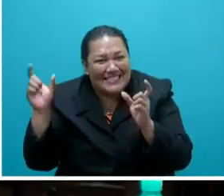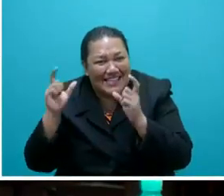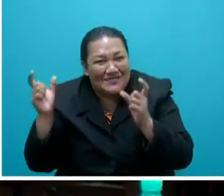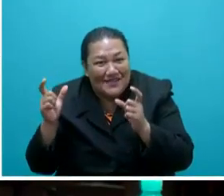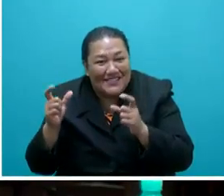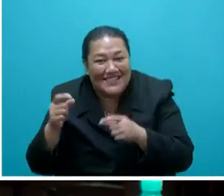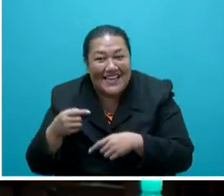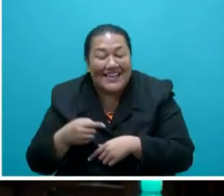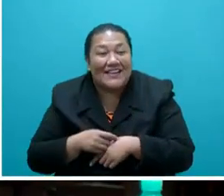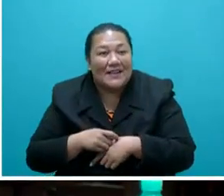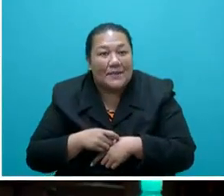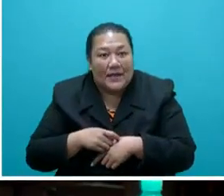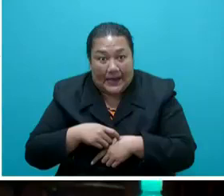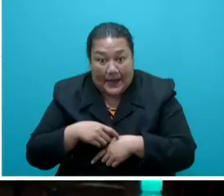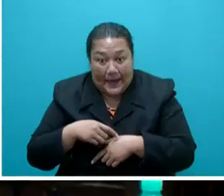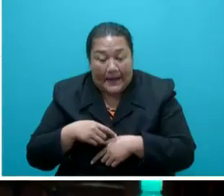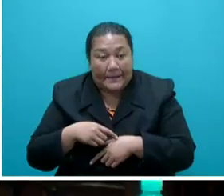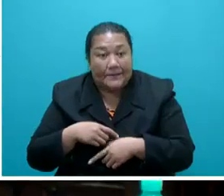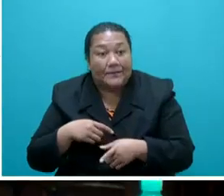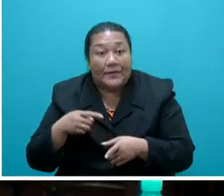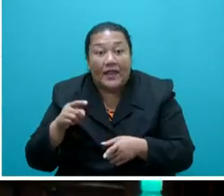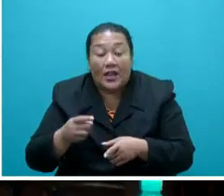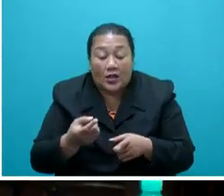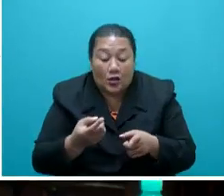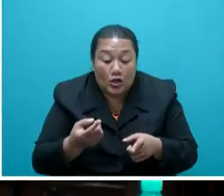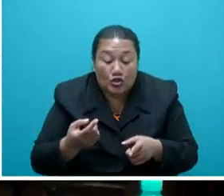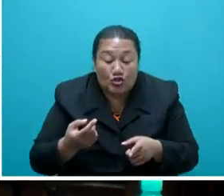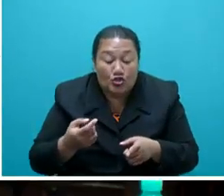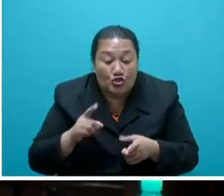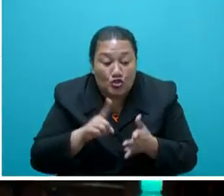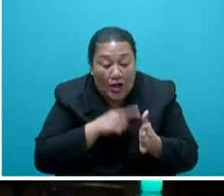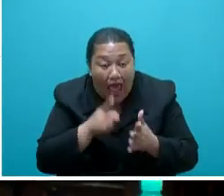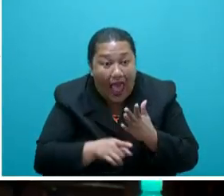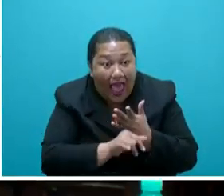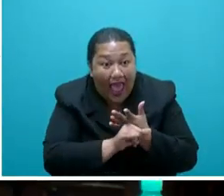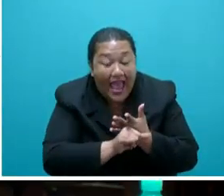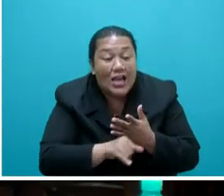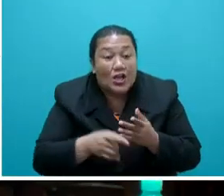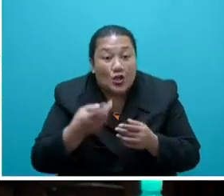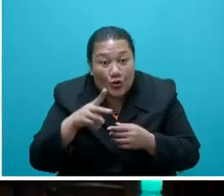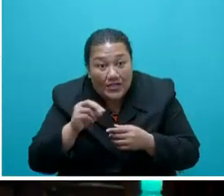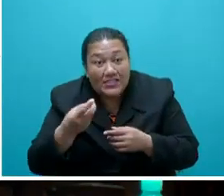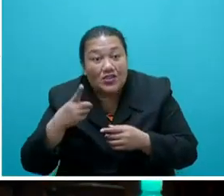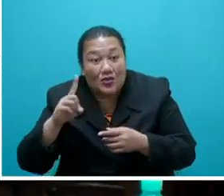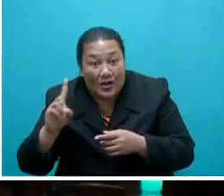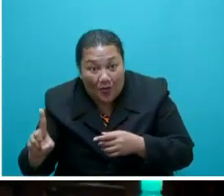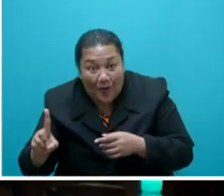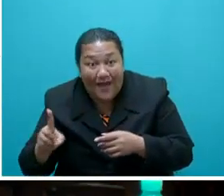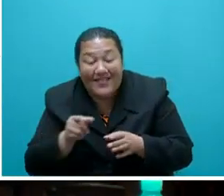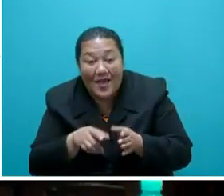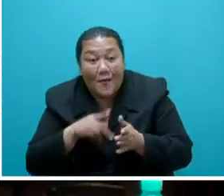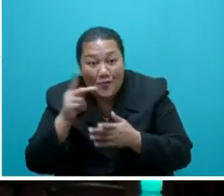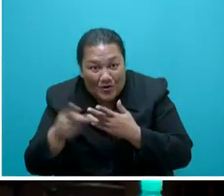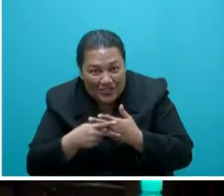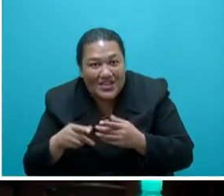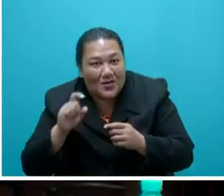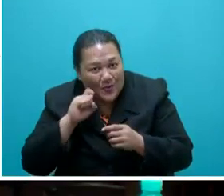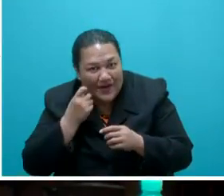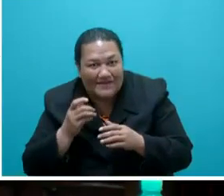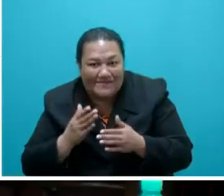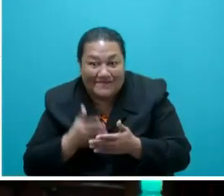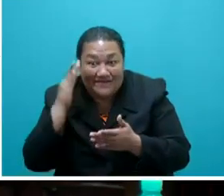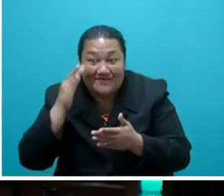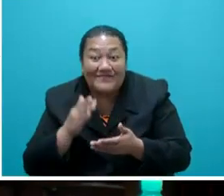project will finish in July 2021 and will showcase a fully elderly-friendly environment for residents.